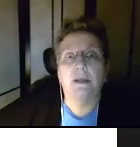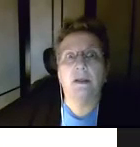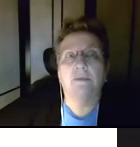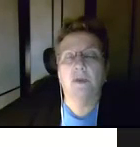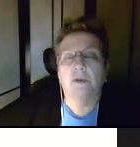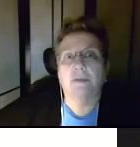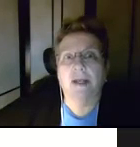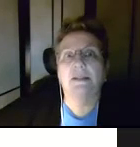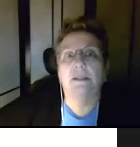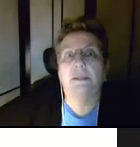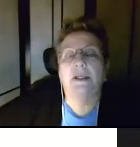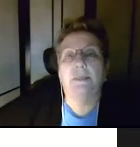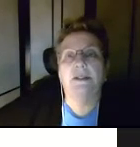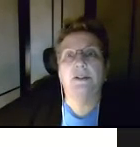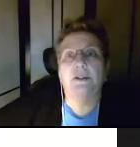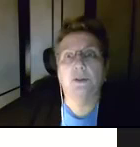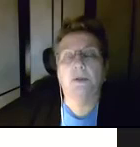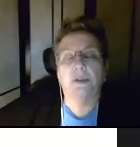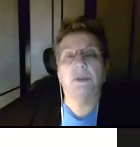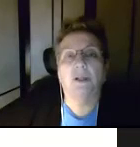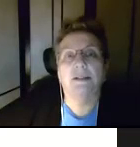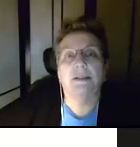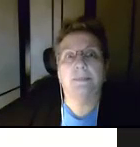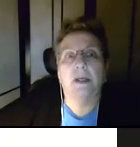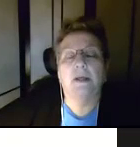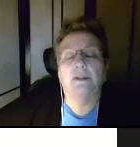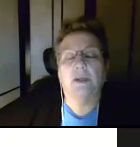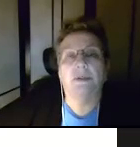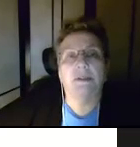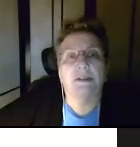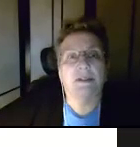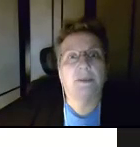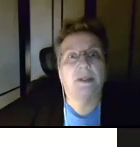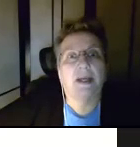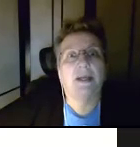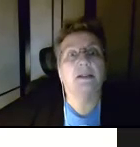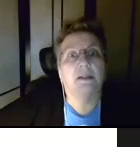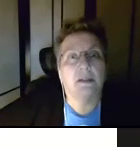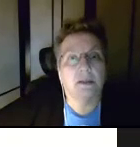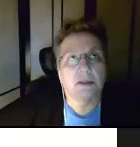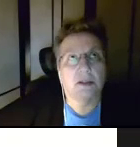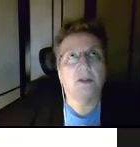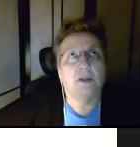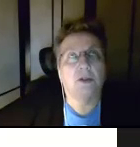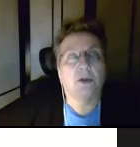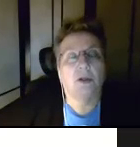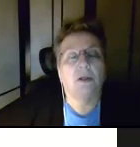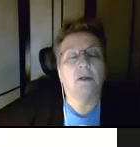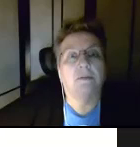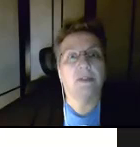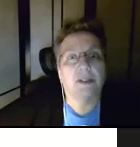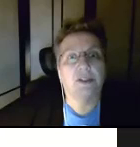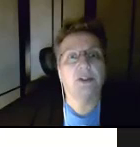date for the vaccine being administered to a person with autism. So I would say with that, consult